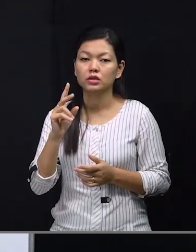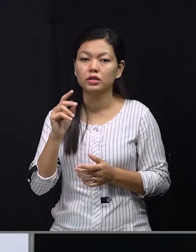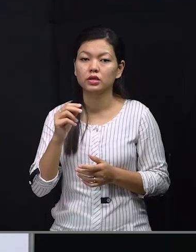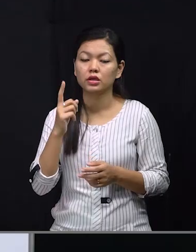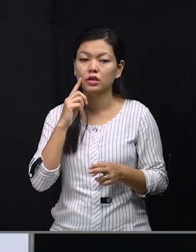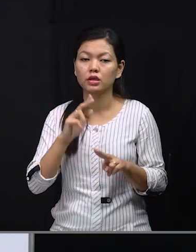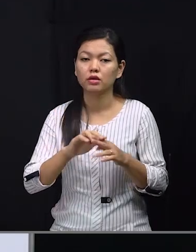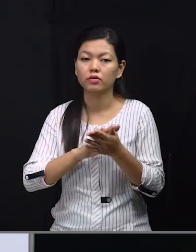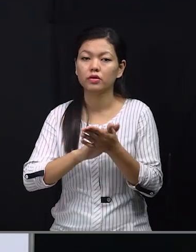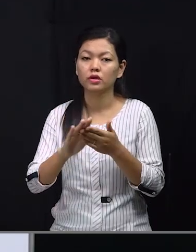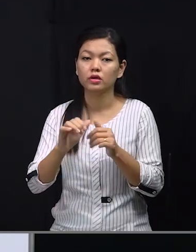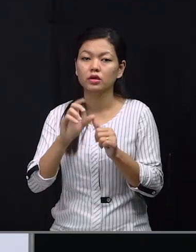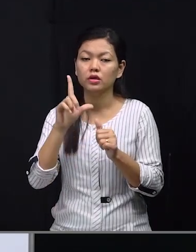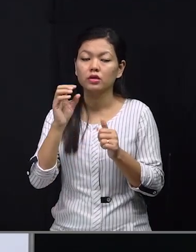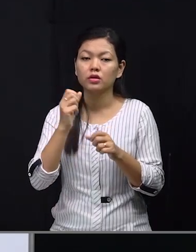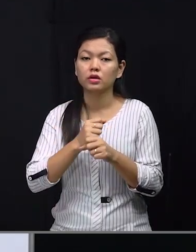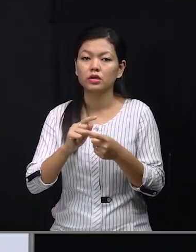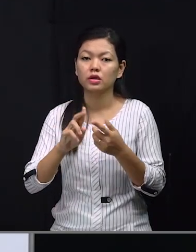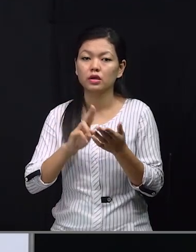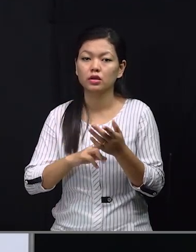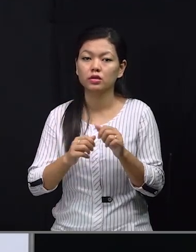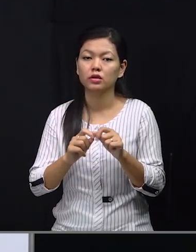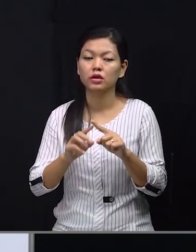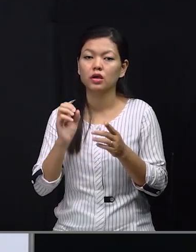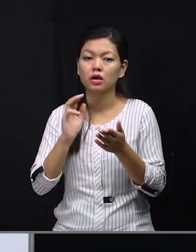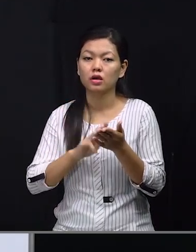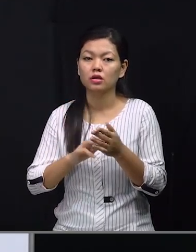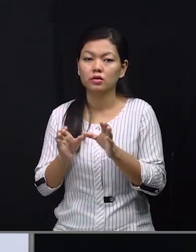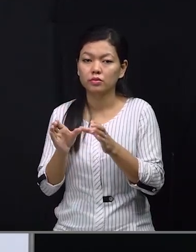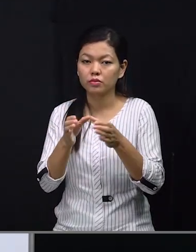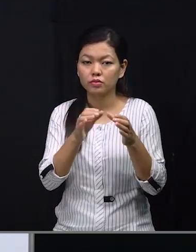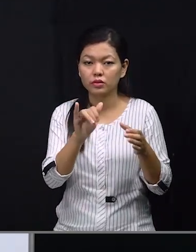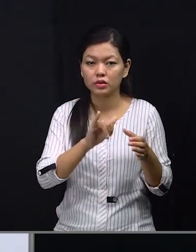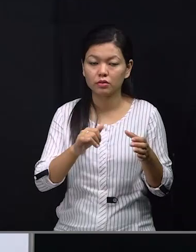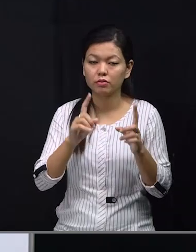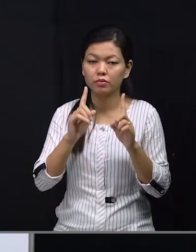atom but different alkyl groups,